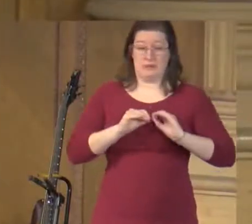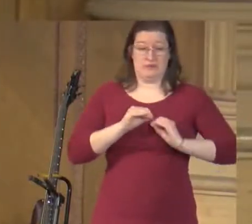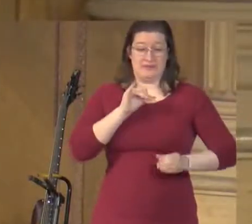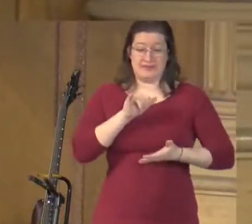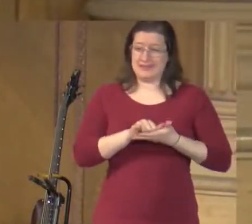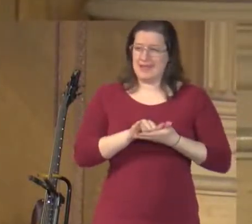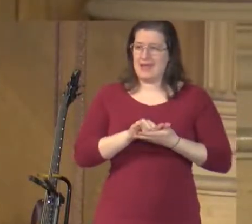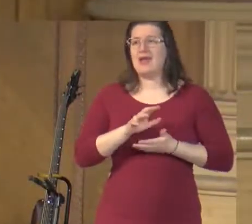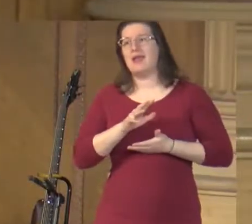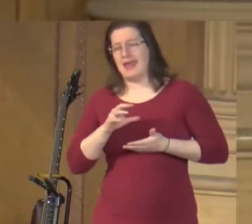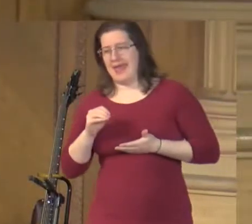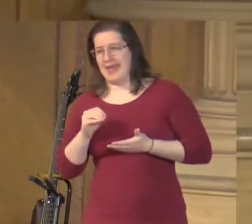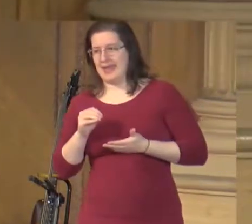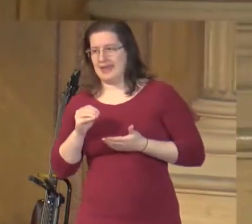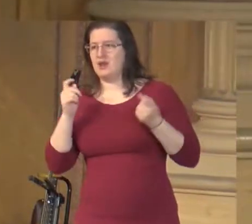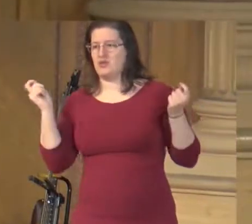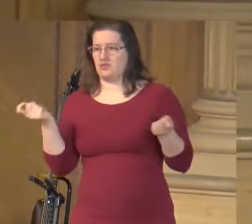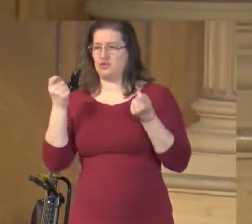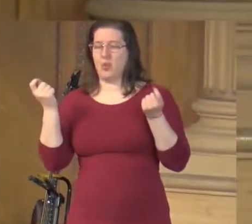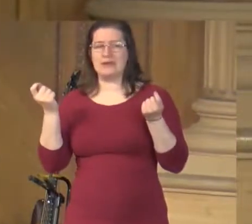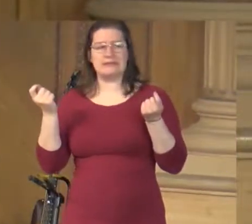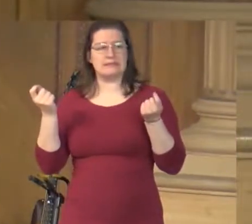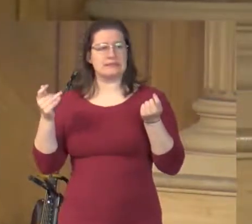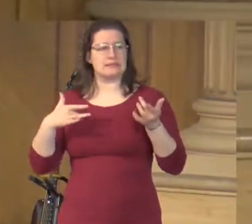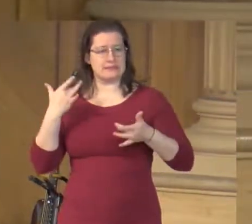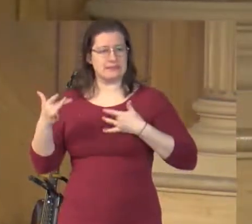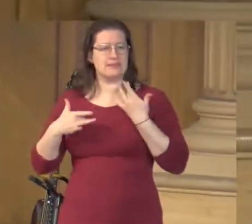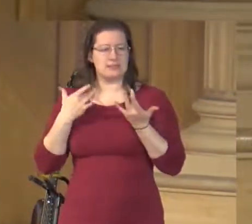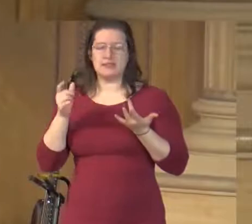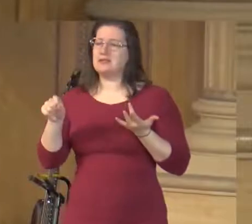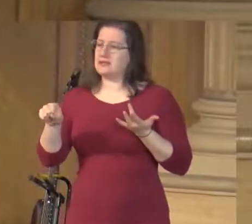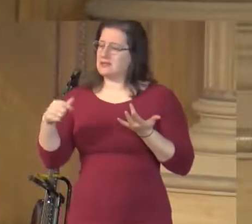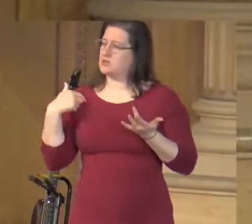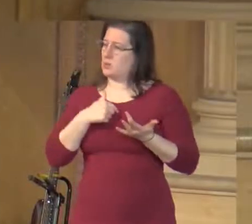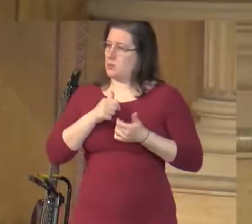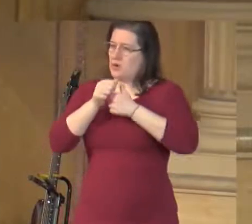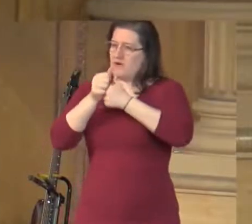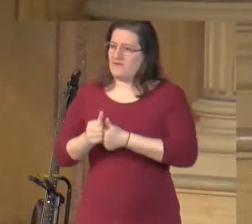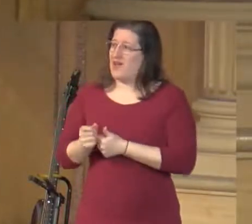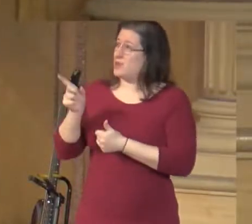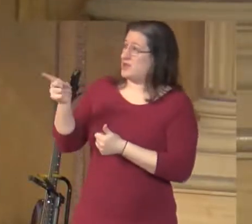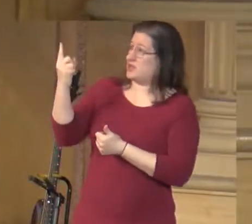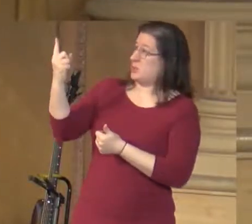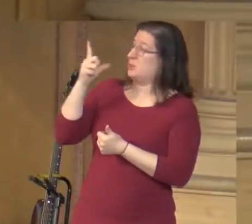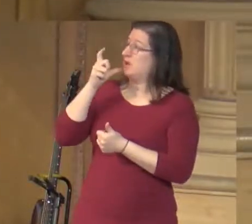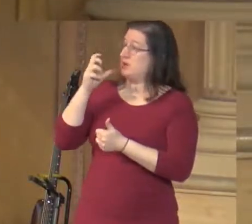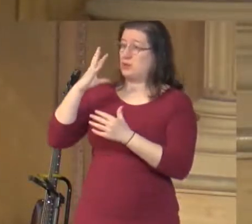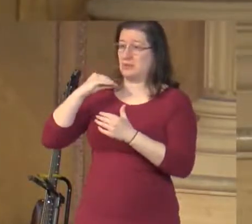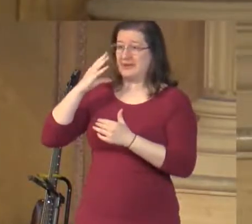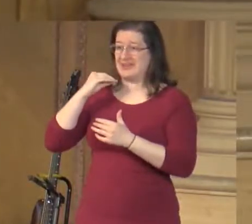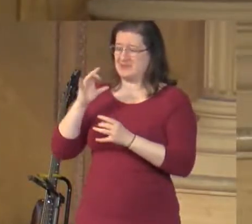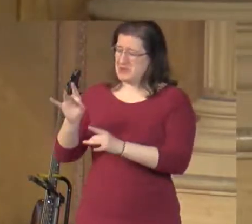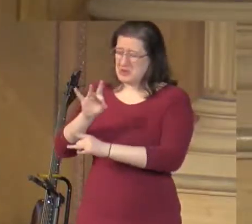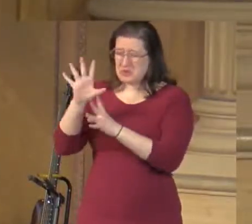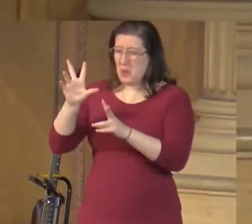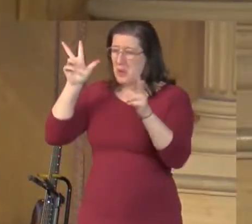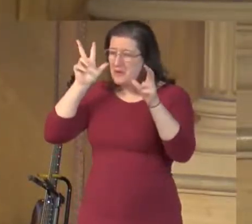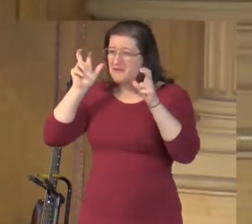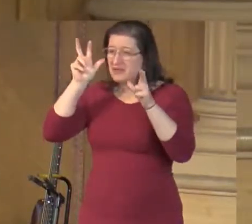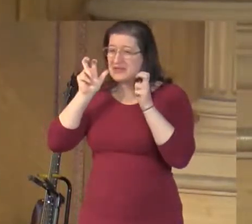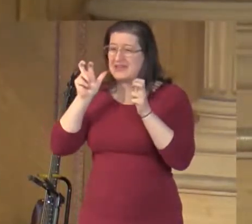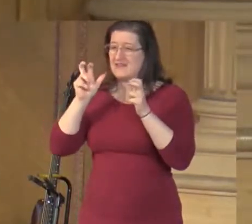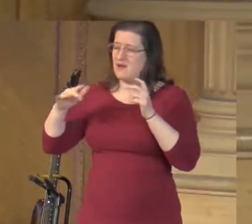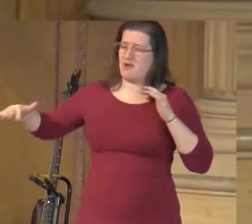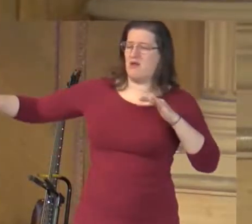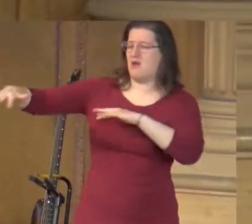And rejoice. That we're following the one who experienced the apparent triumph of evil all around him, but rose again in